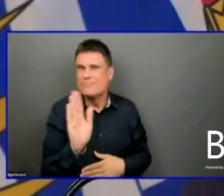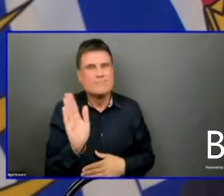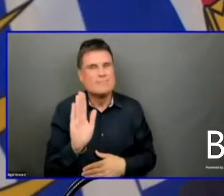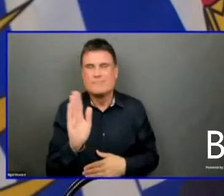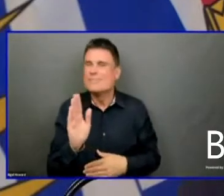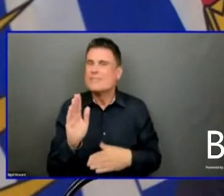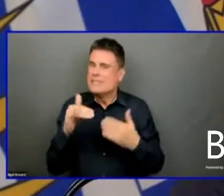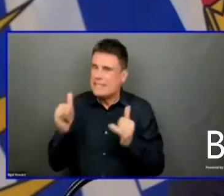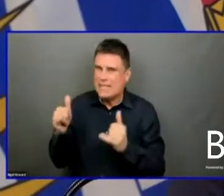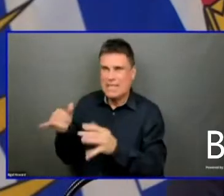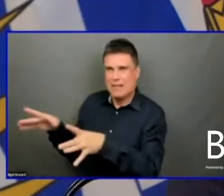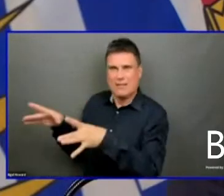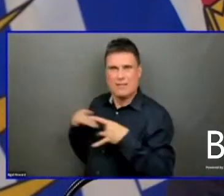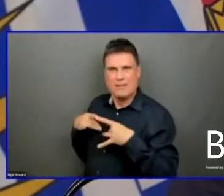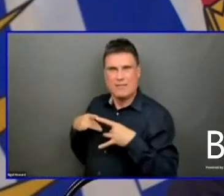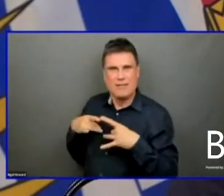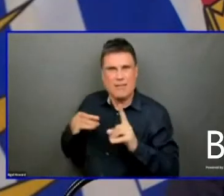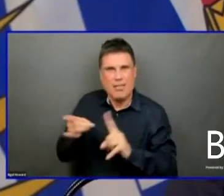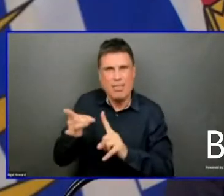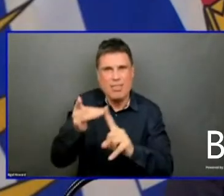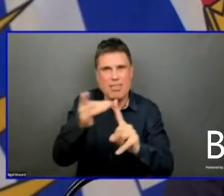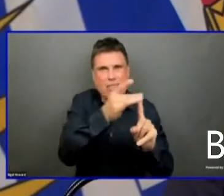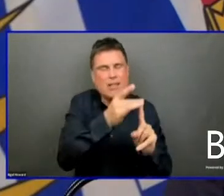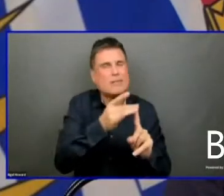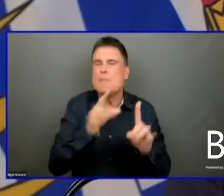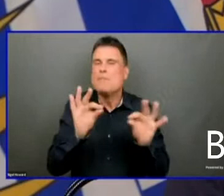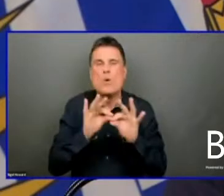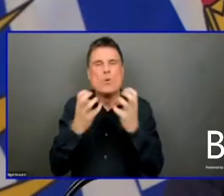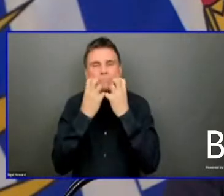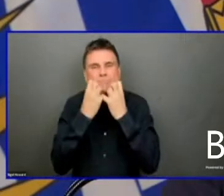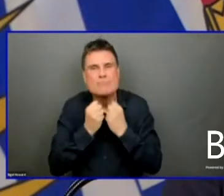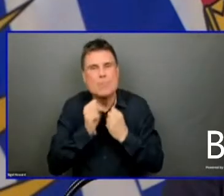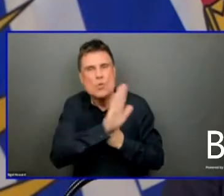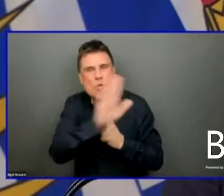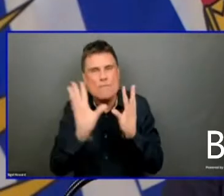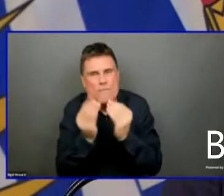it's hard. Right now it's hard, but we need to